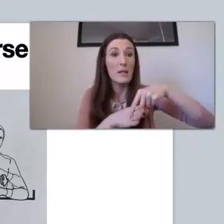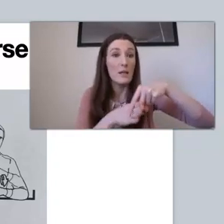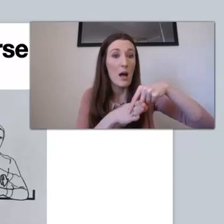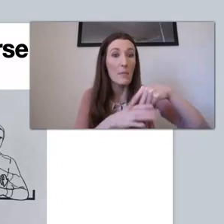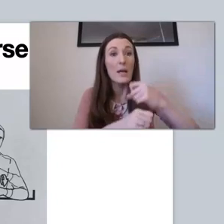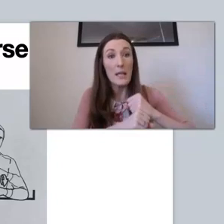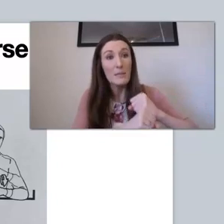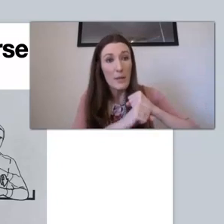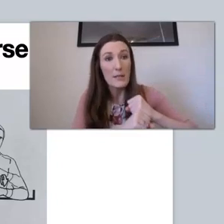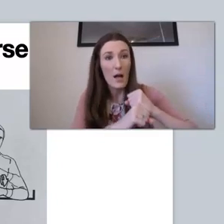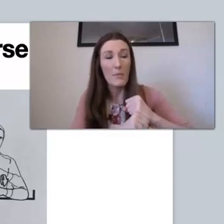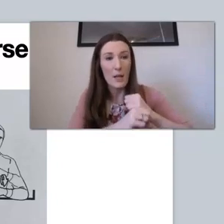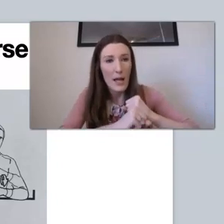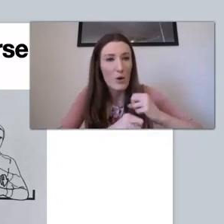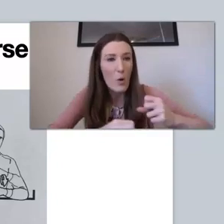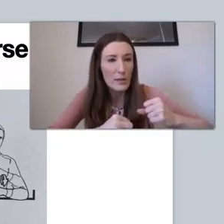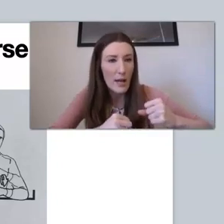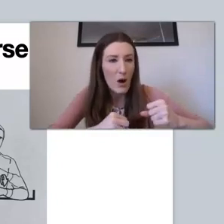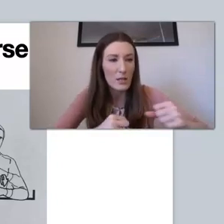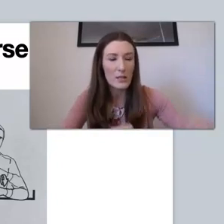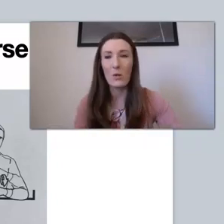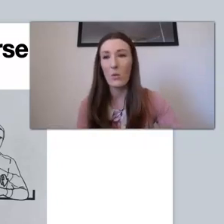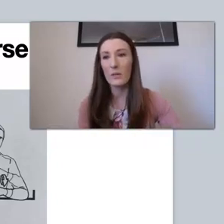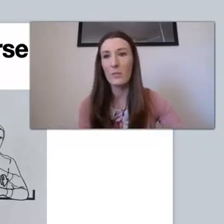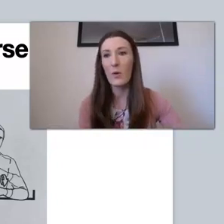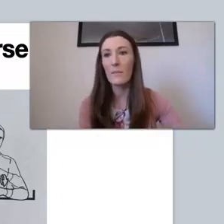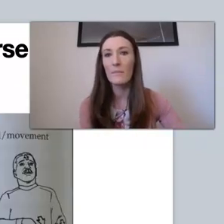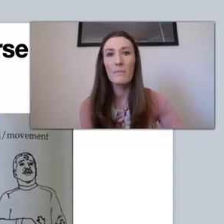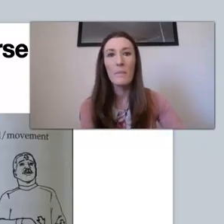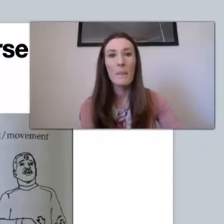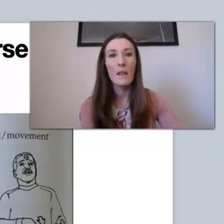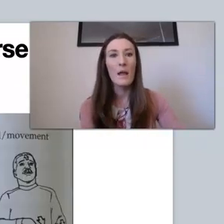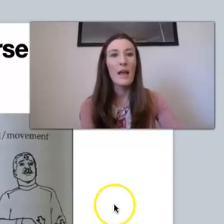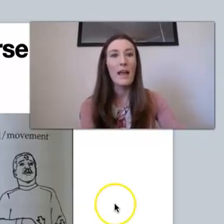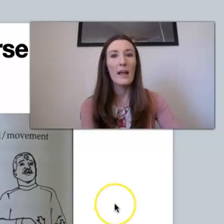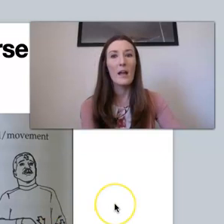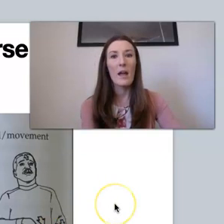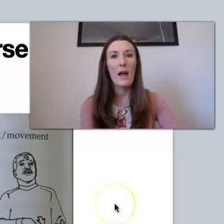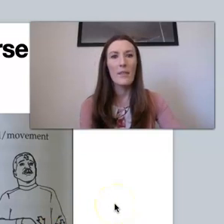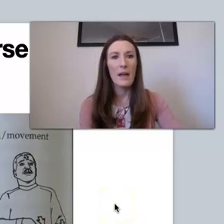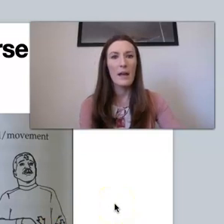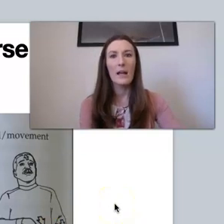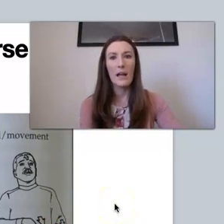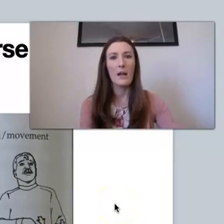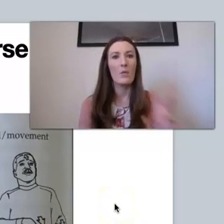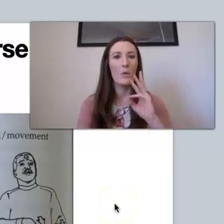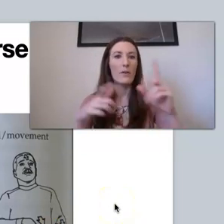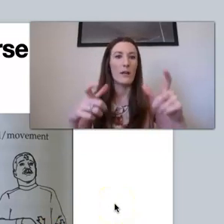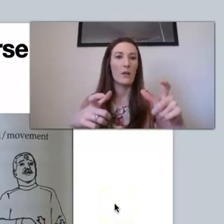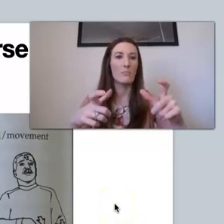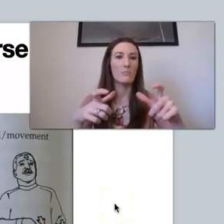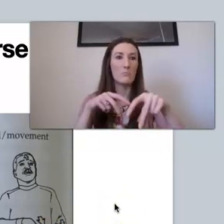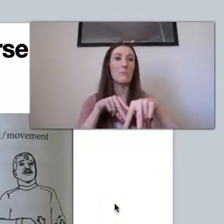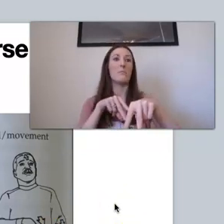he speeds up, he speeds up. Okay, you're holding on to the horse more. Okay, and then again,